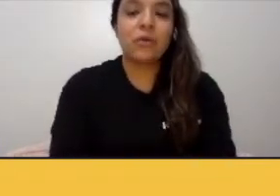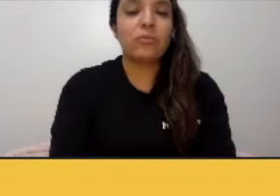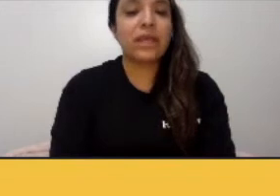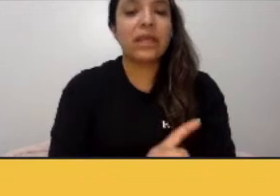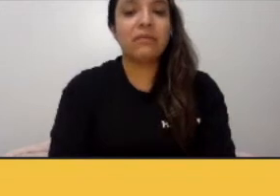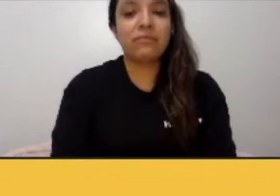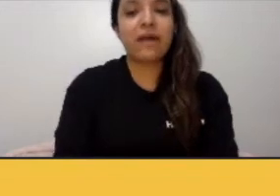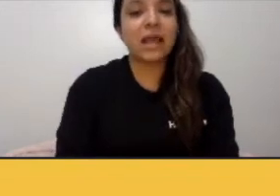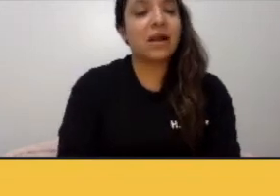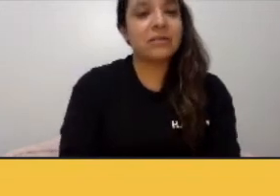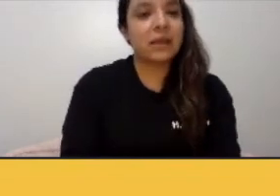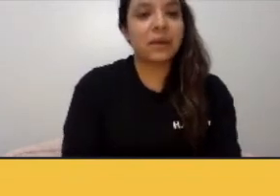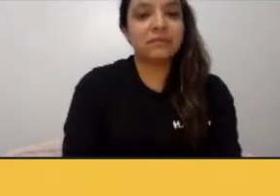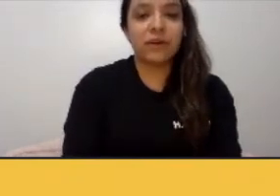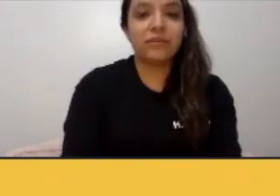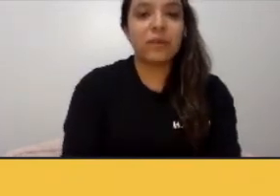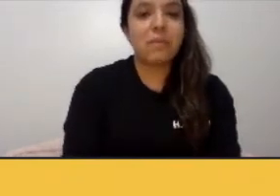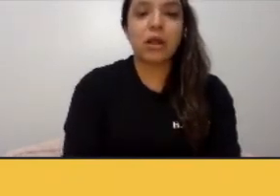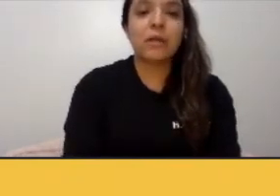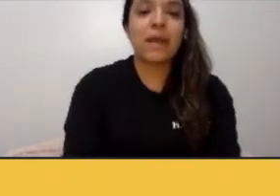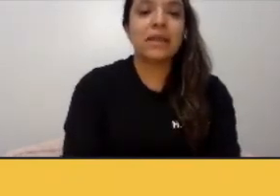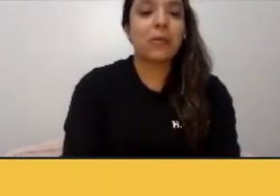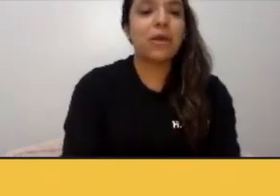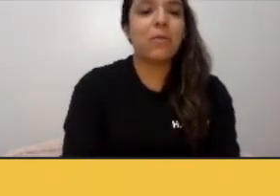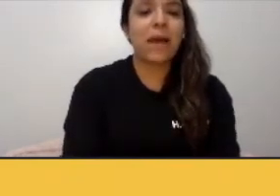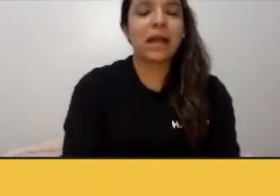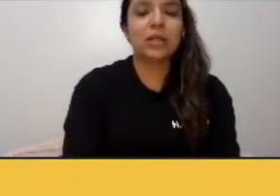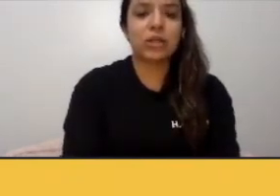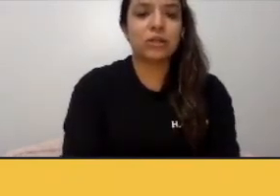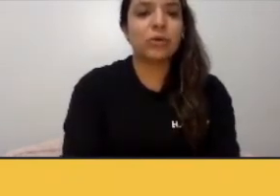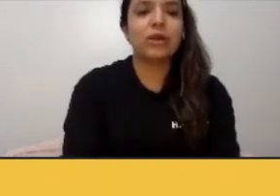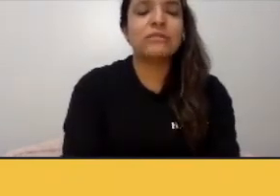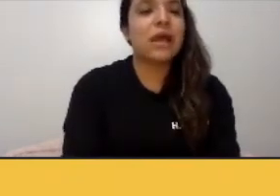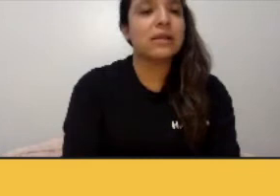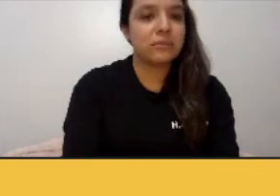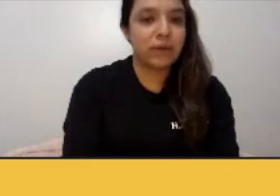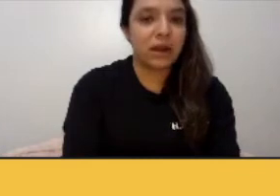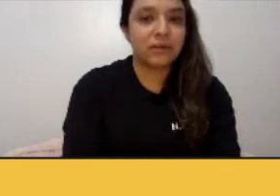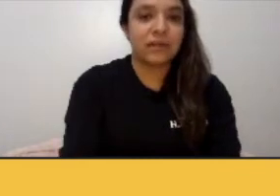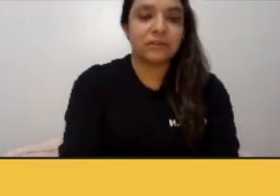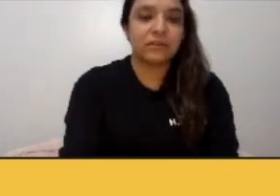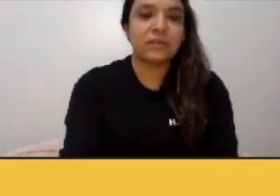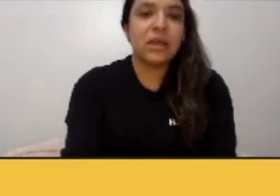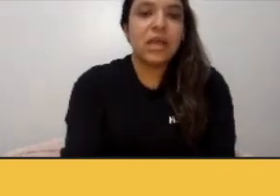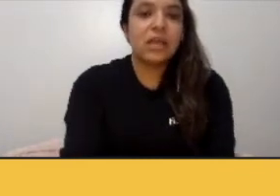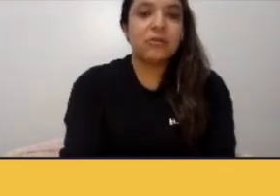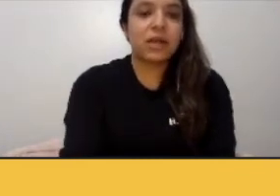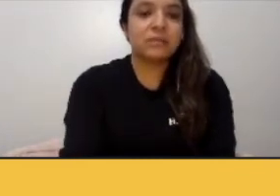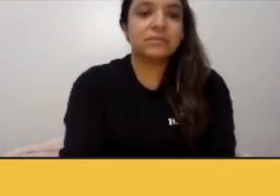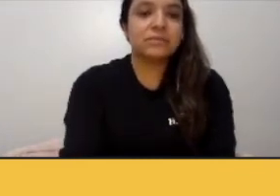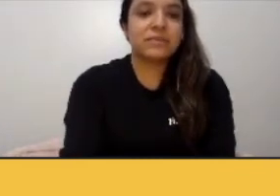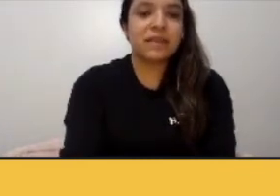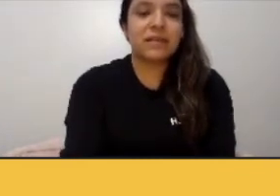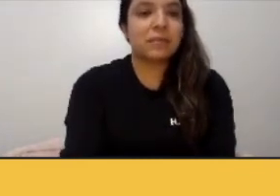So we find our digraphs first, we mark them, and then we go back, look at the words, and then read our sentence. Here we